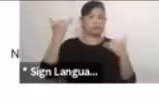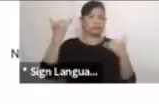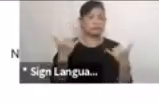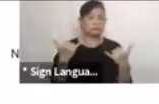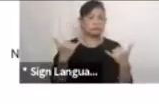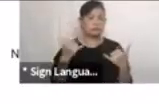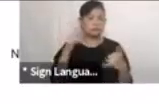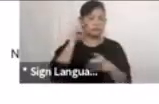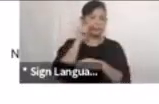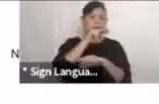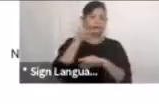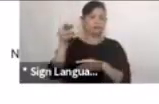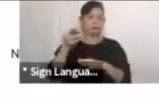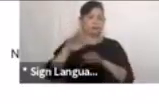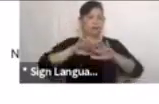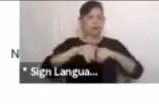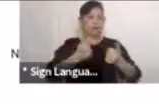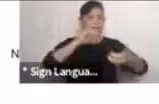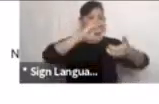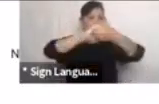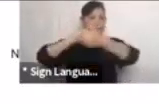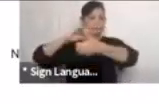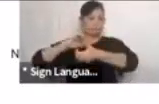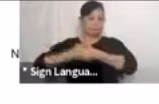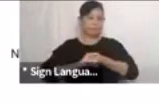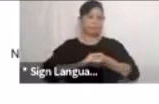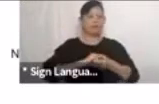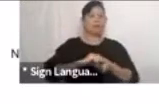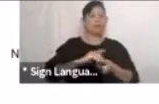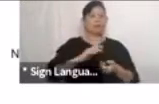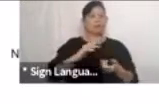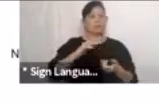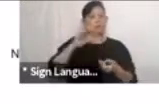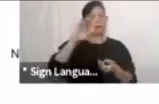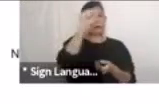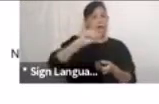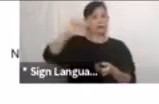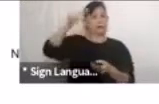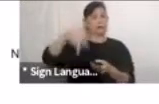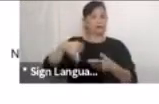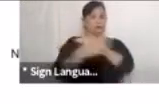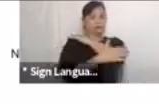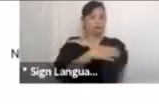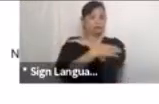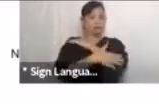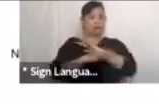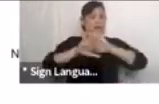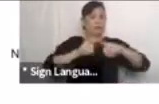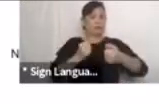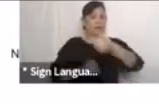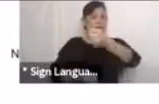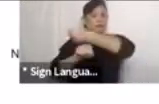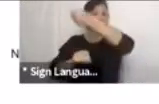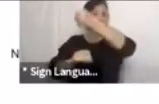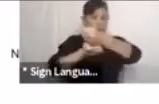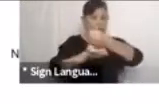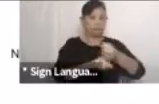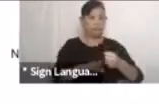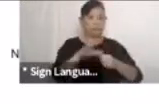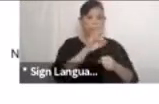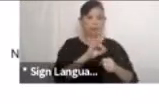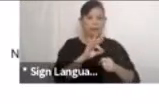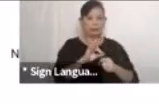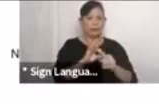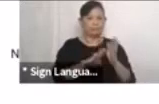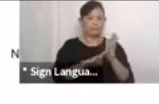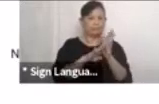look at avenues to build partnership with other colleagues in Asia Pacific to also see how we can support your organizations to develop the glossary and